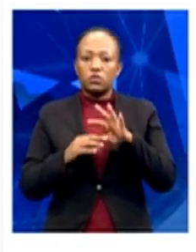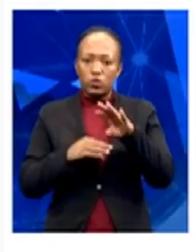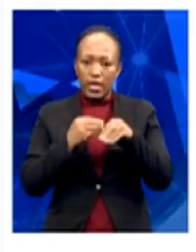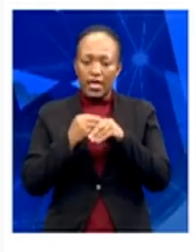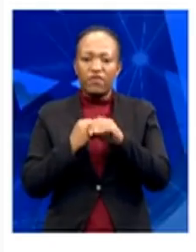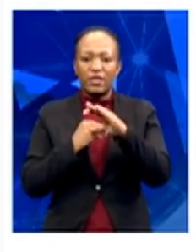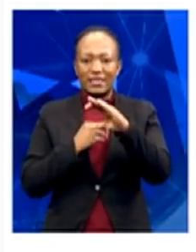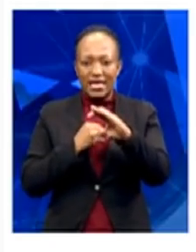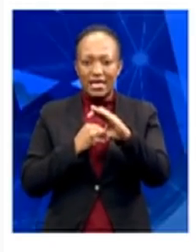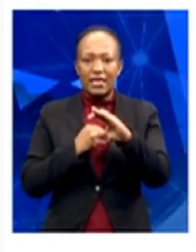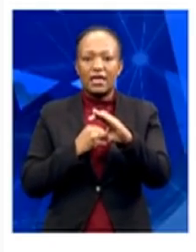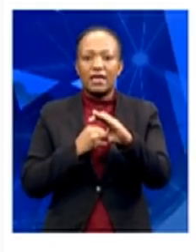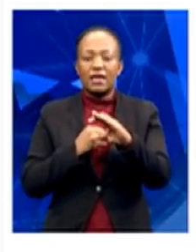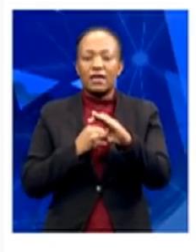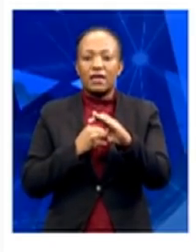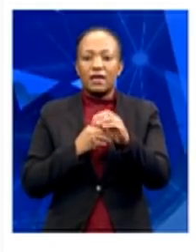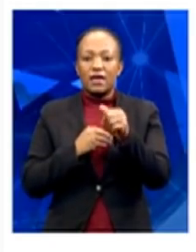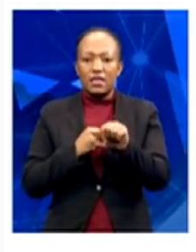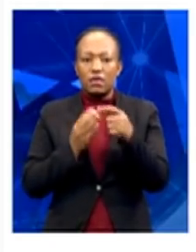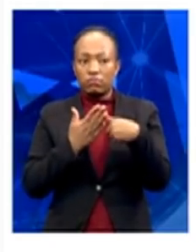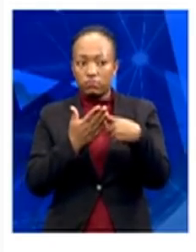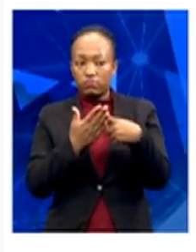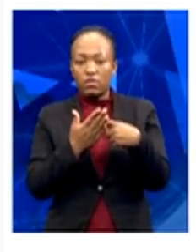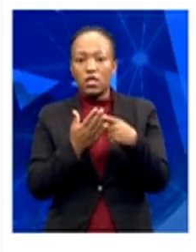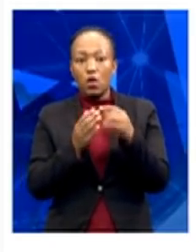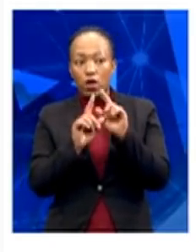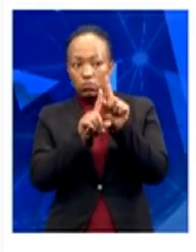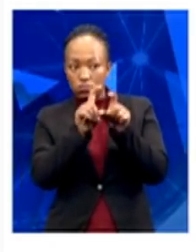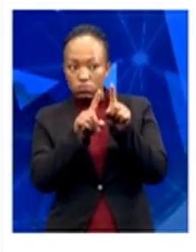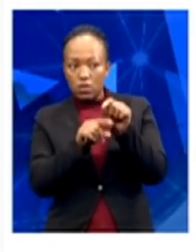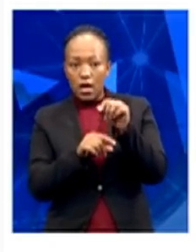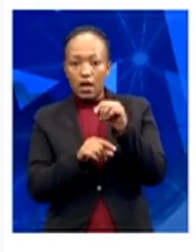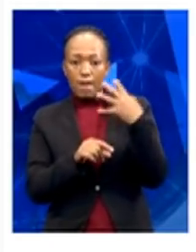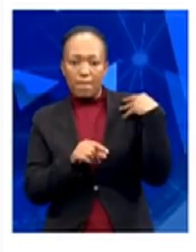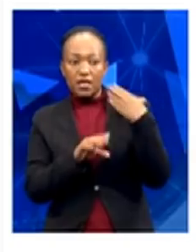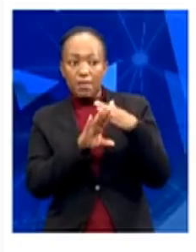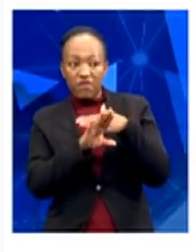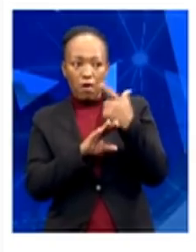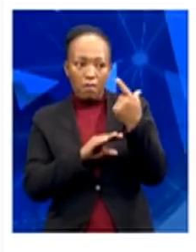with the minister before she leaves. Can we then do C?